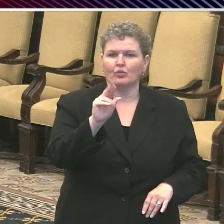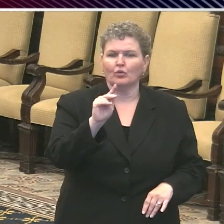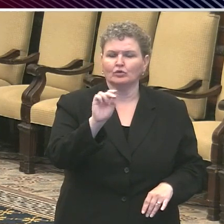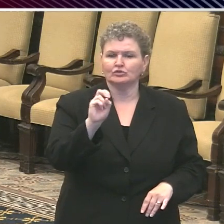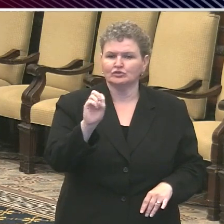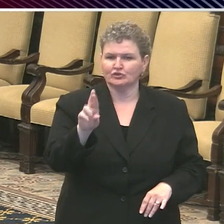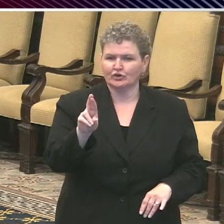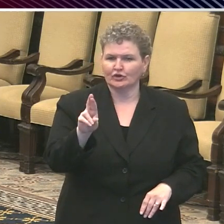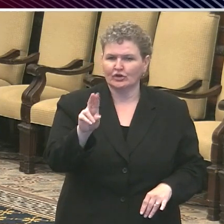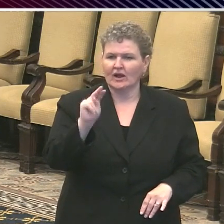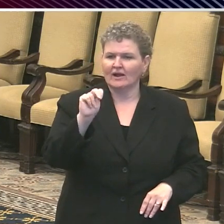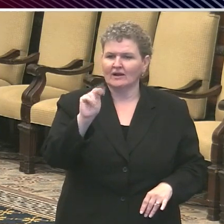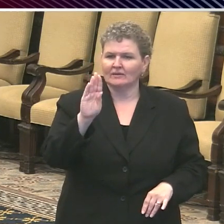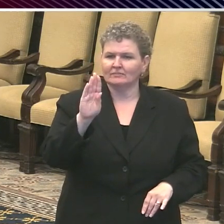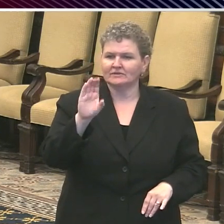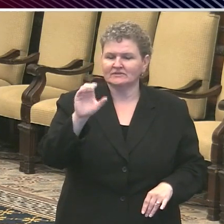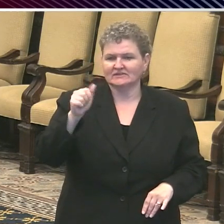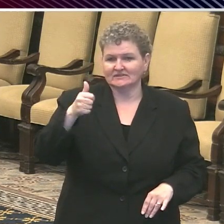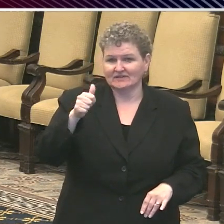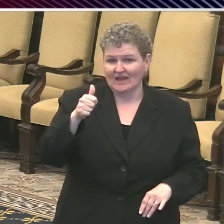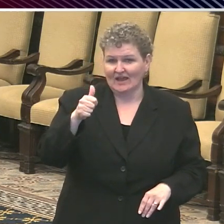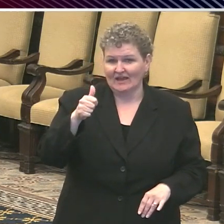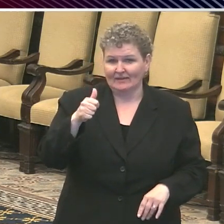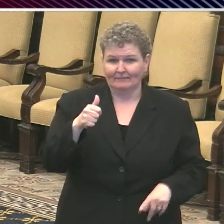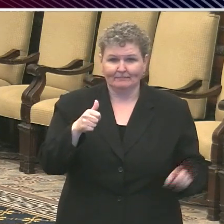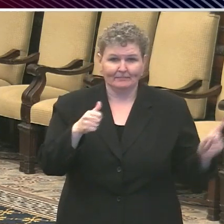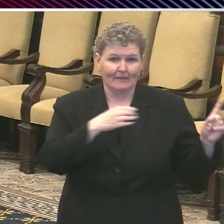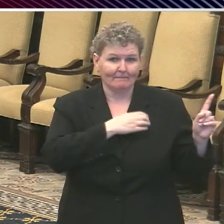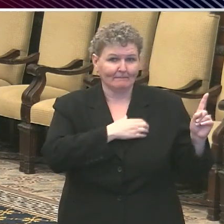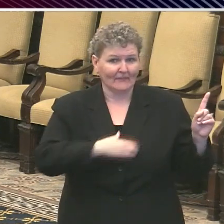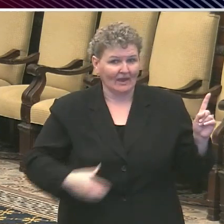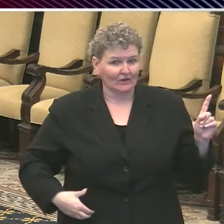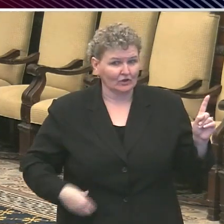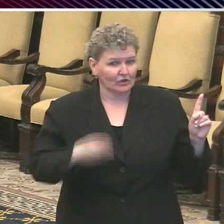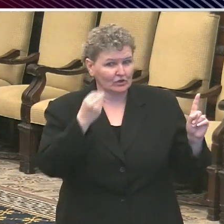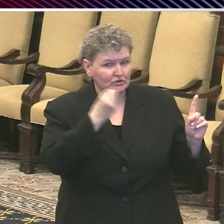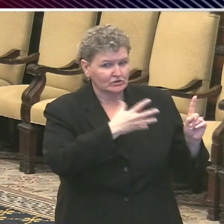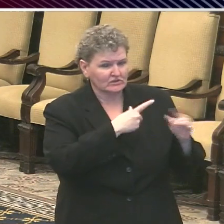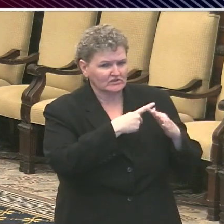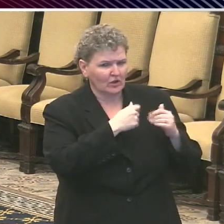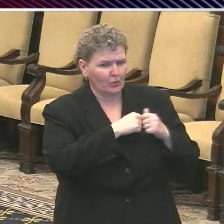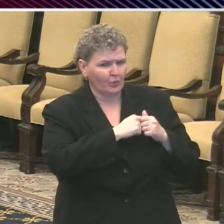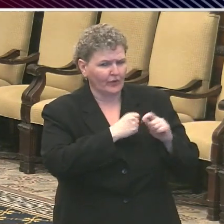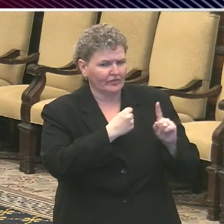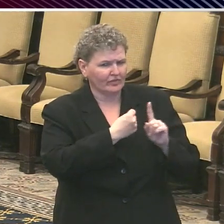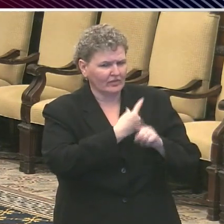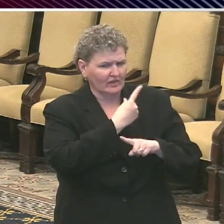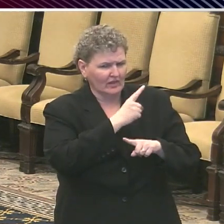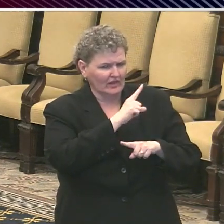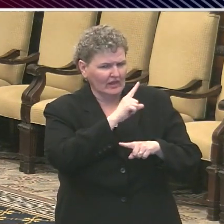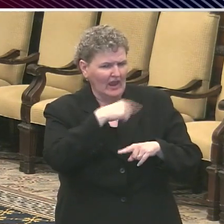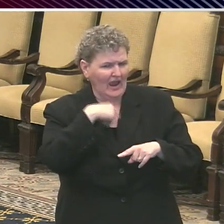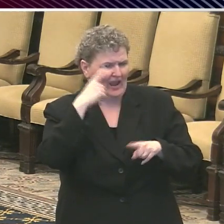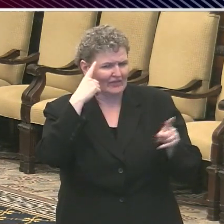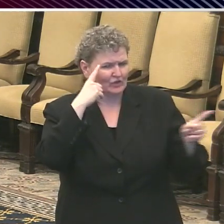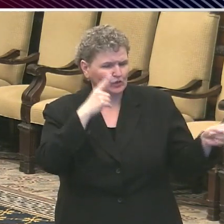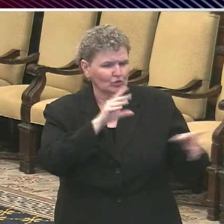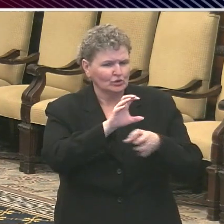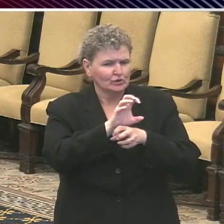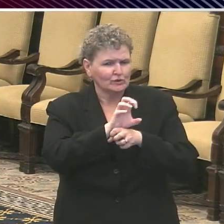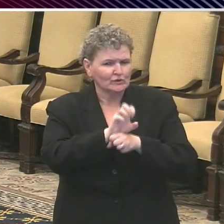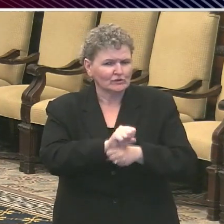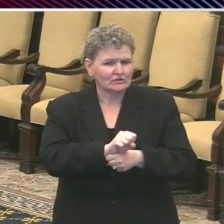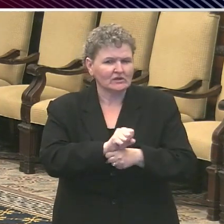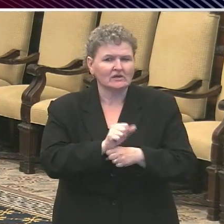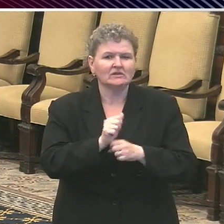Mayor, I'm a sports producer, so I'm going to start with a question that's a little different than what I'm assuming you're accustomed to. Thank